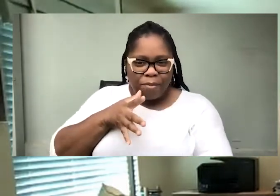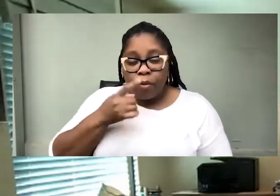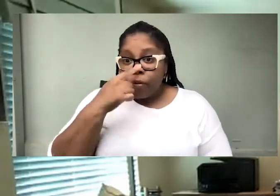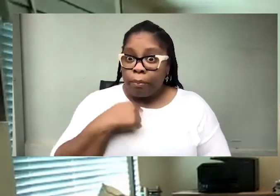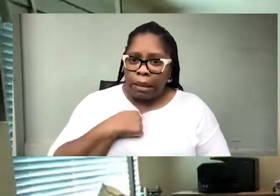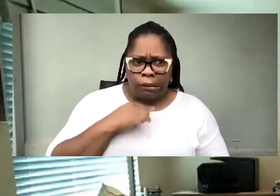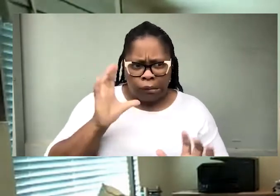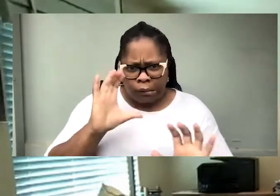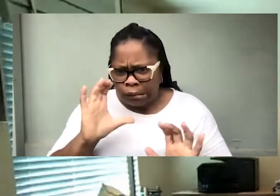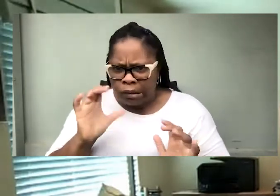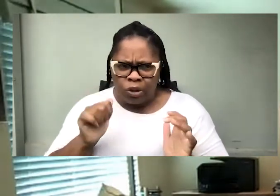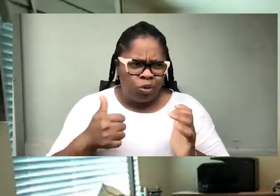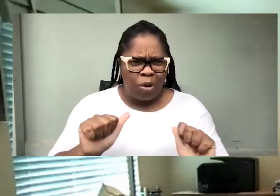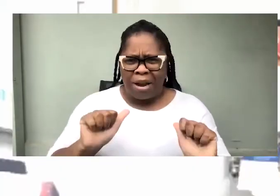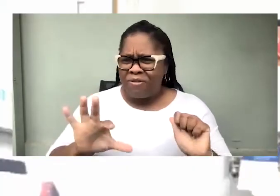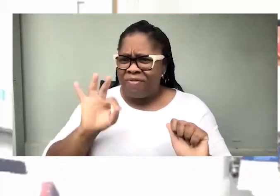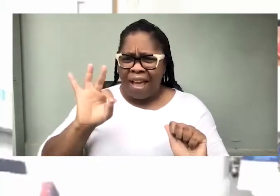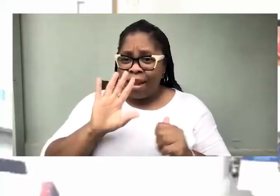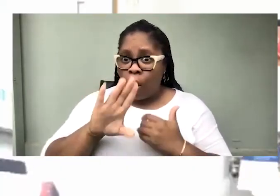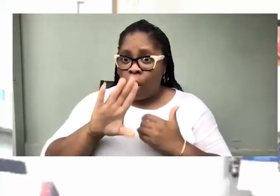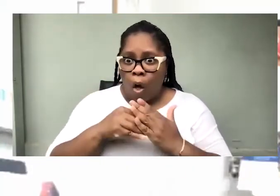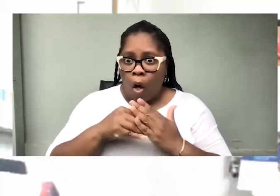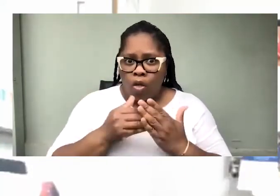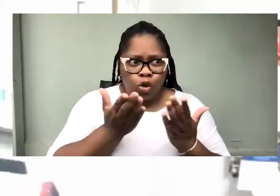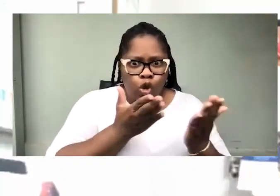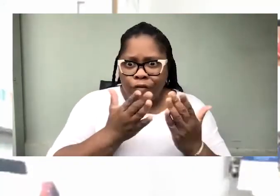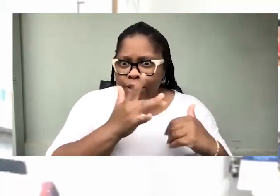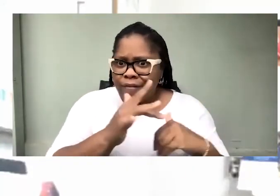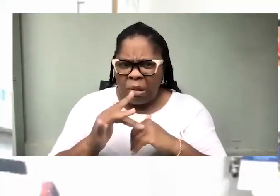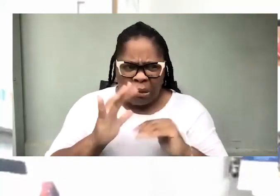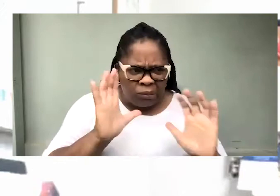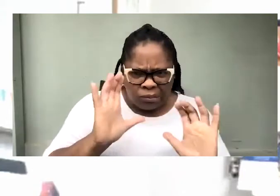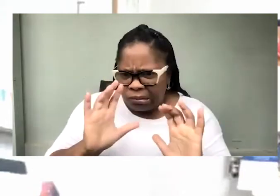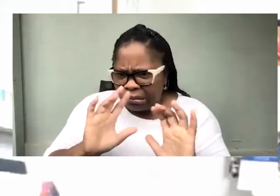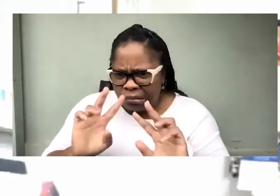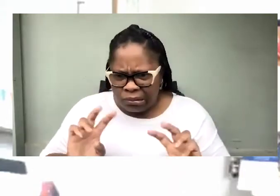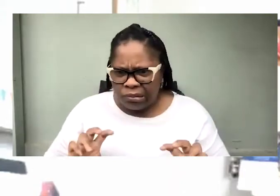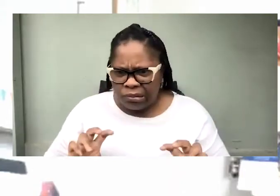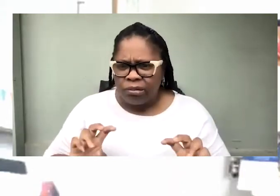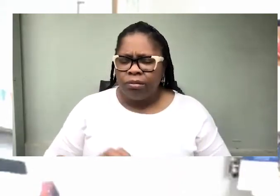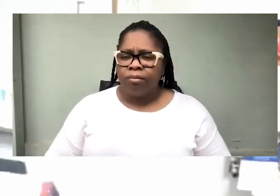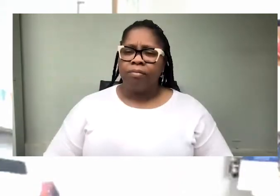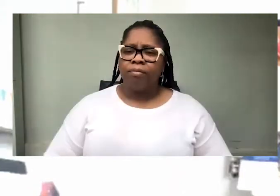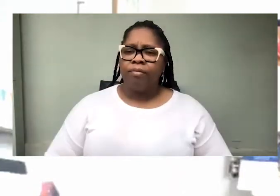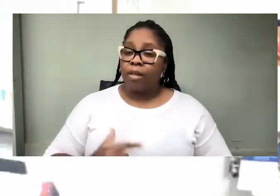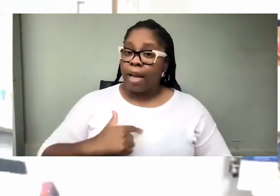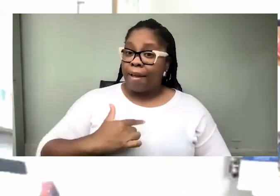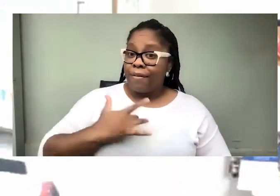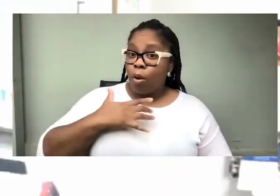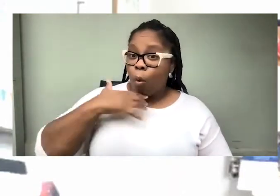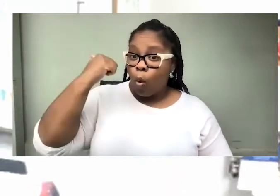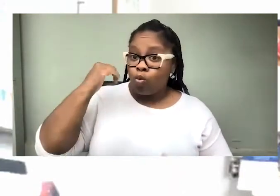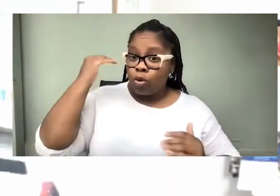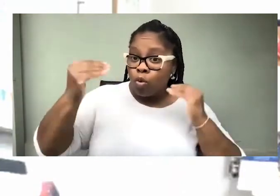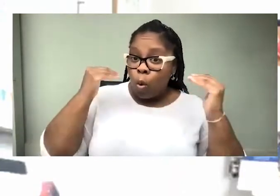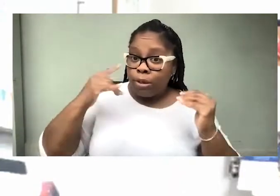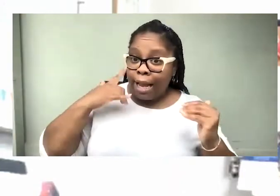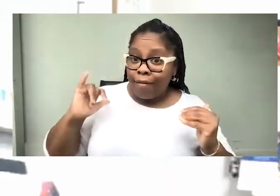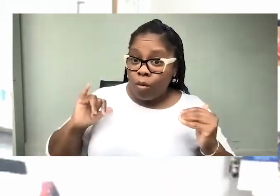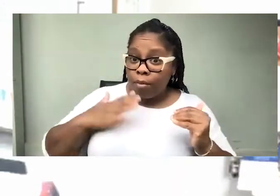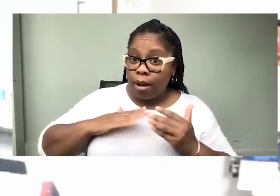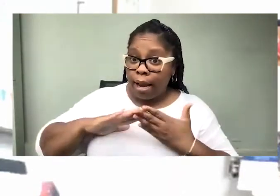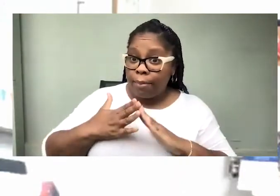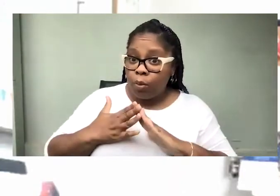locate all the services that are available. I feel the older adults here in California within my community